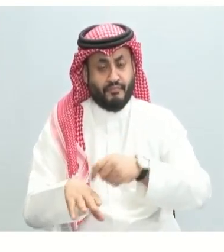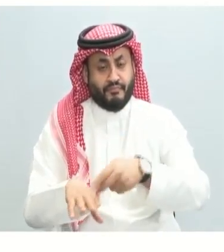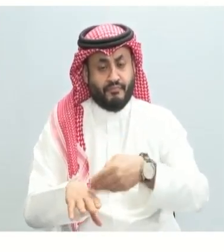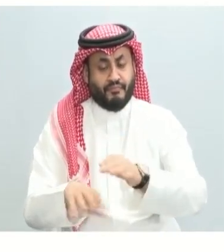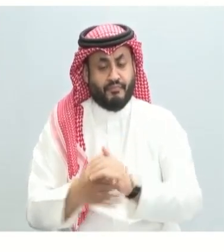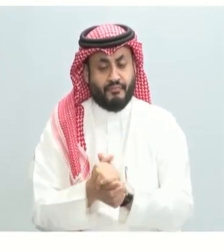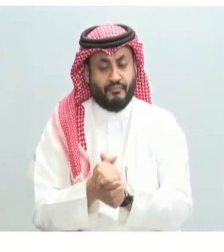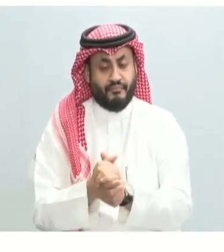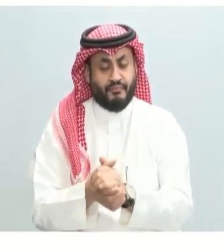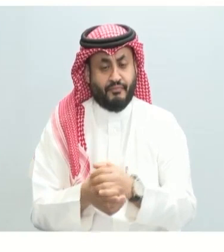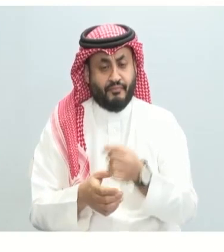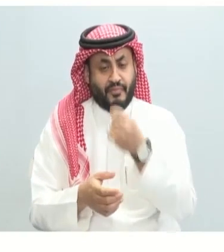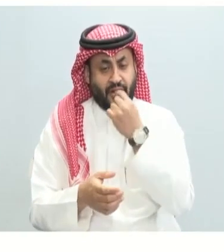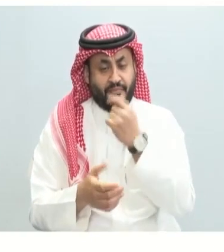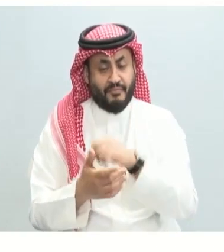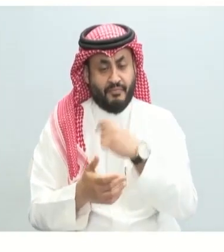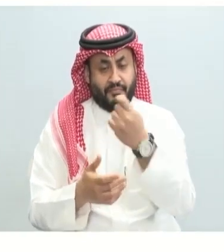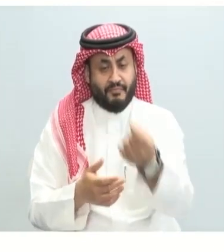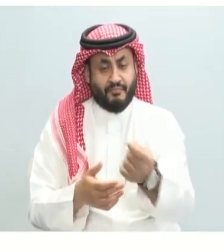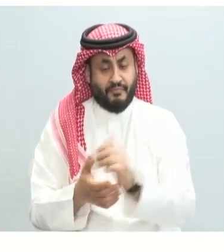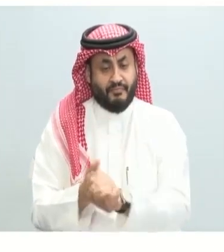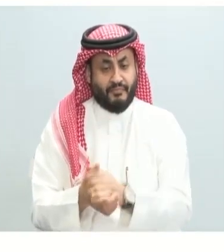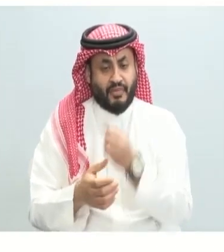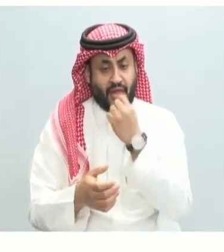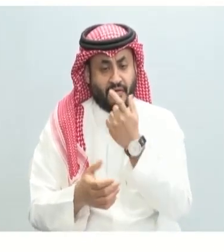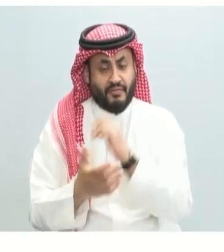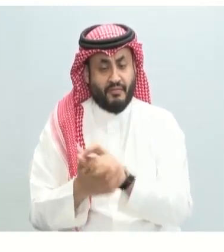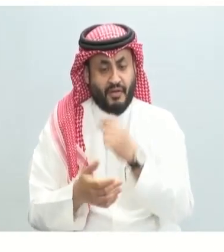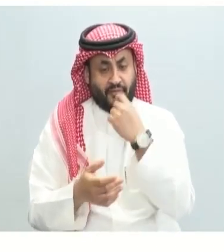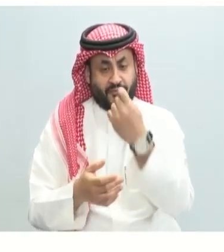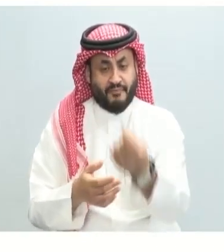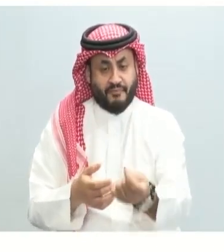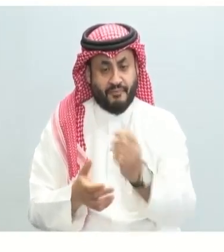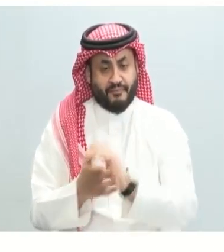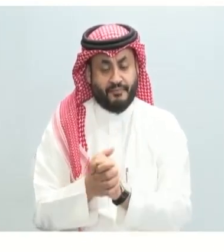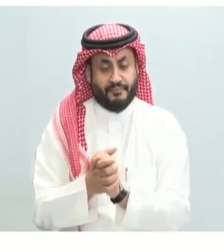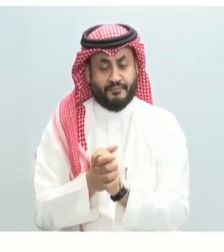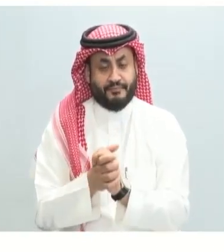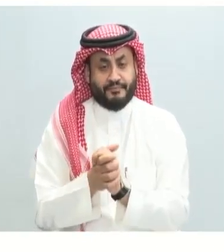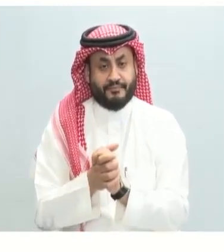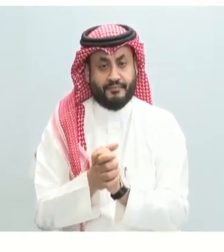erasers, candy for you, candy for you.